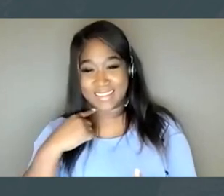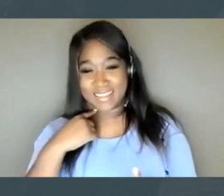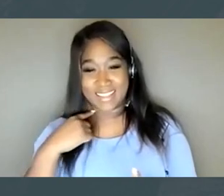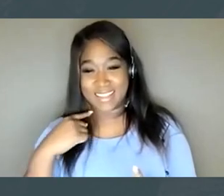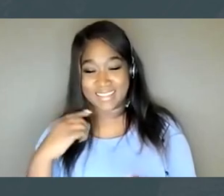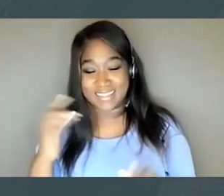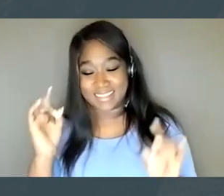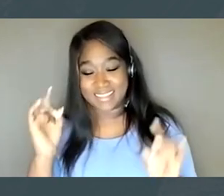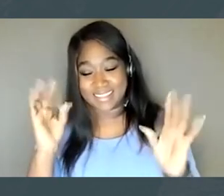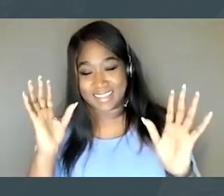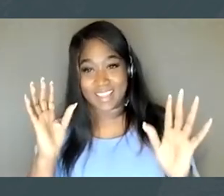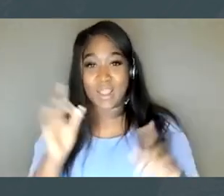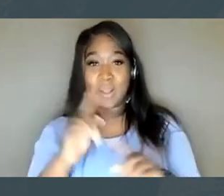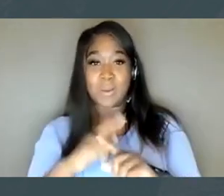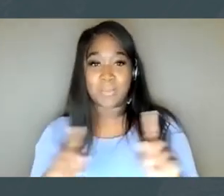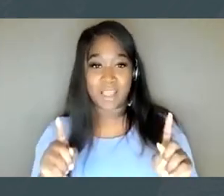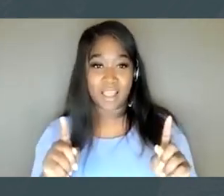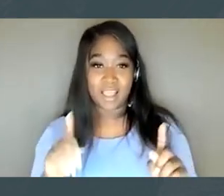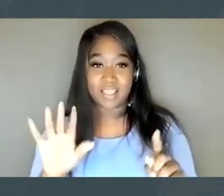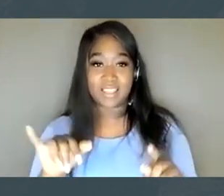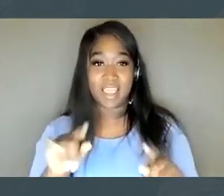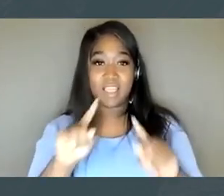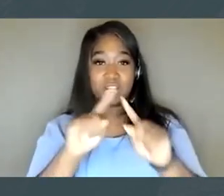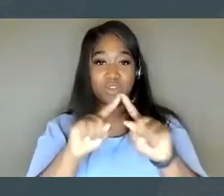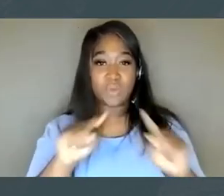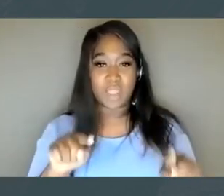Le triangle et le hexagone reflection sur